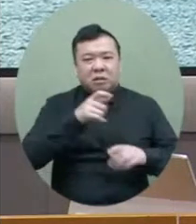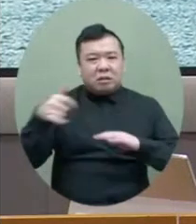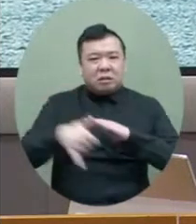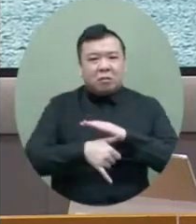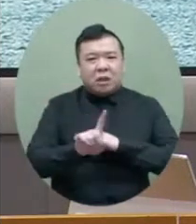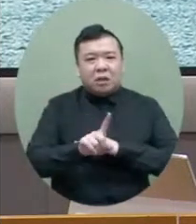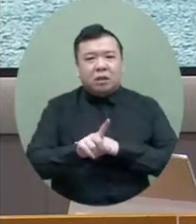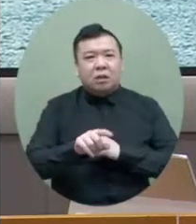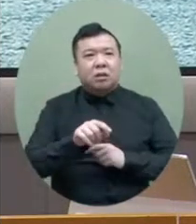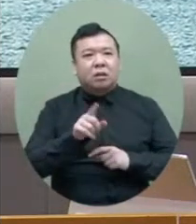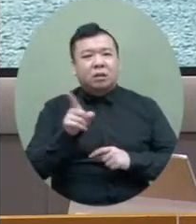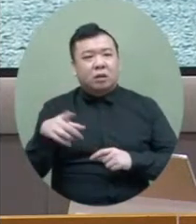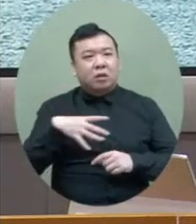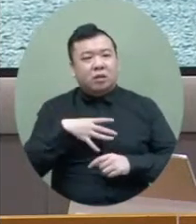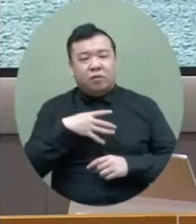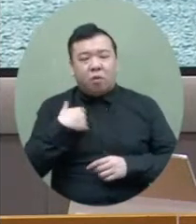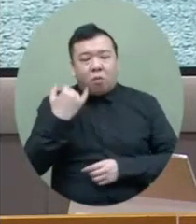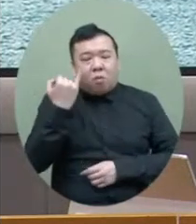entry because